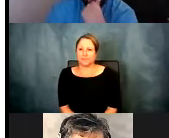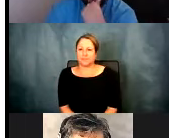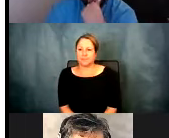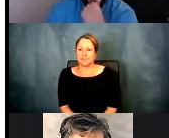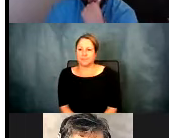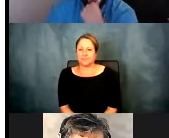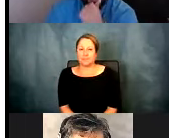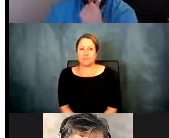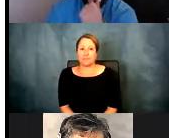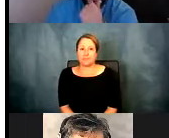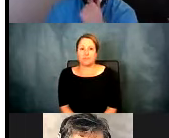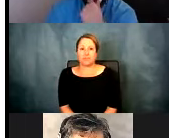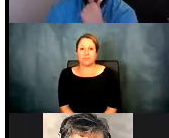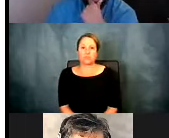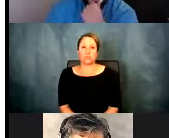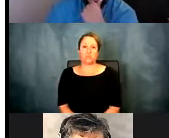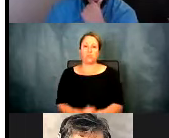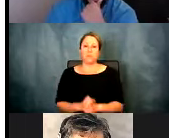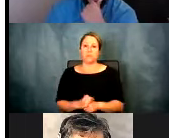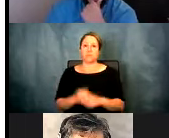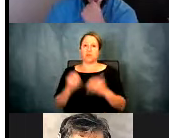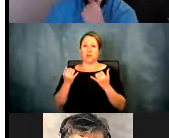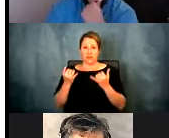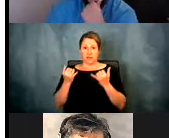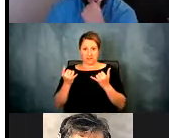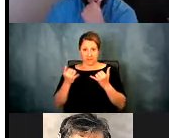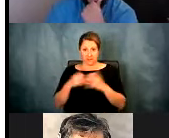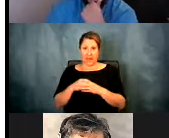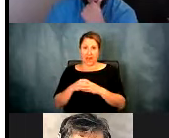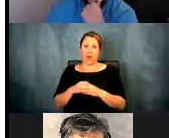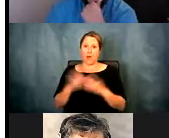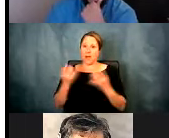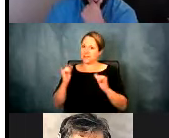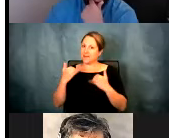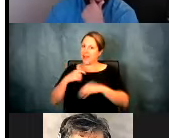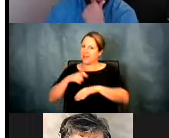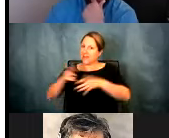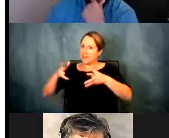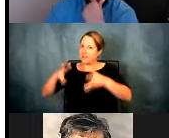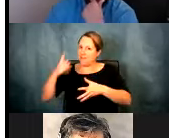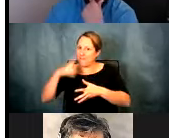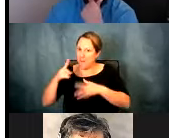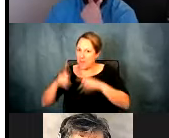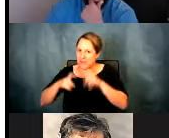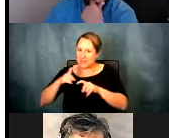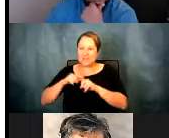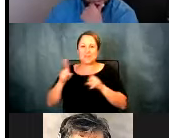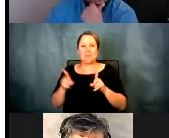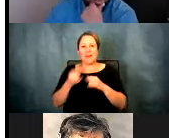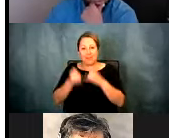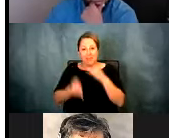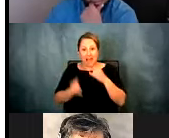And so finally, in conclusion, still saving some time here for some questions. The